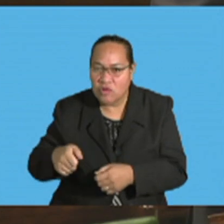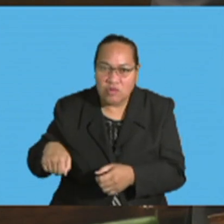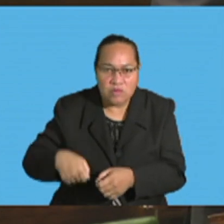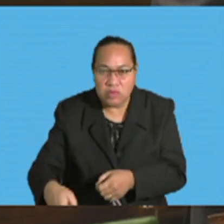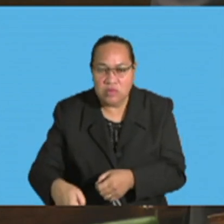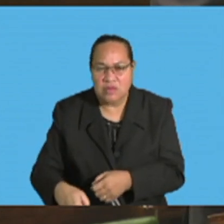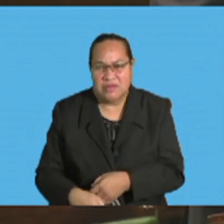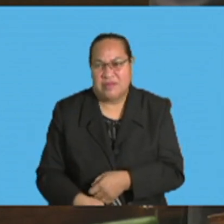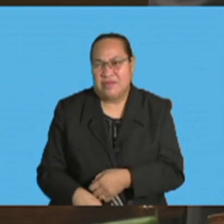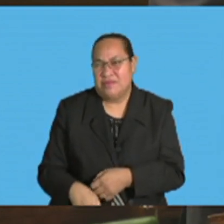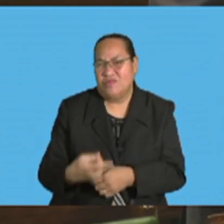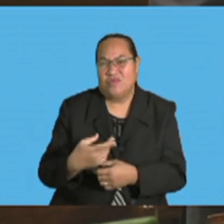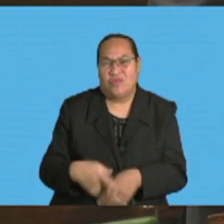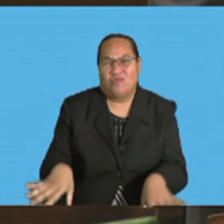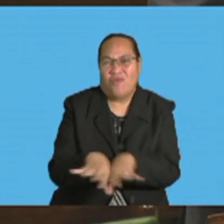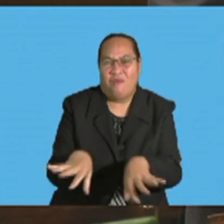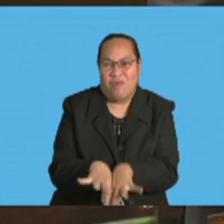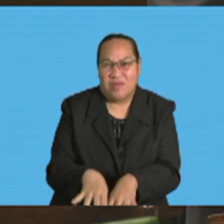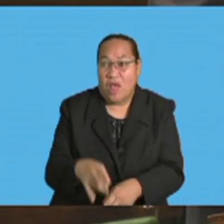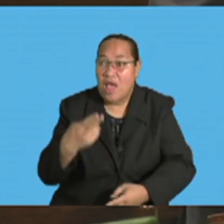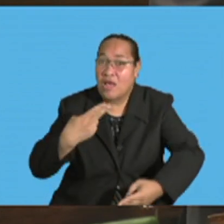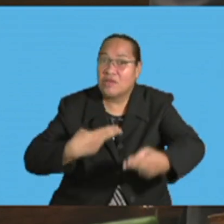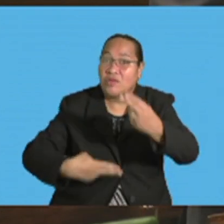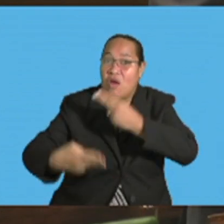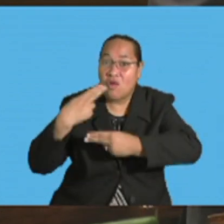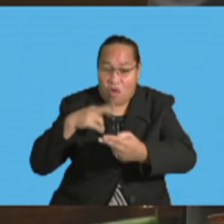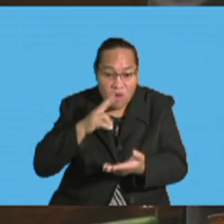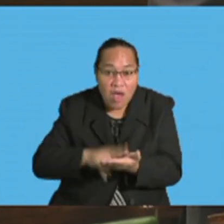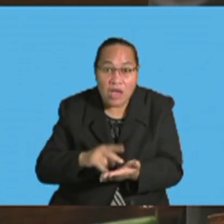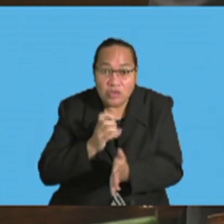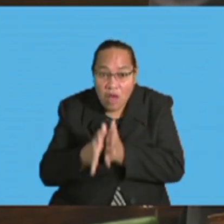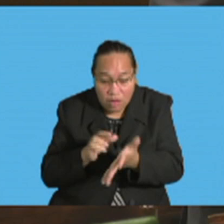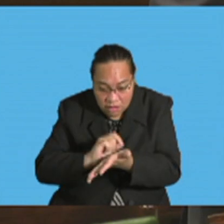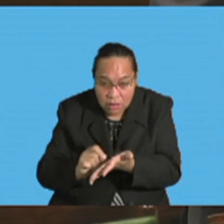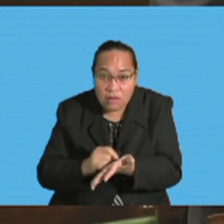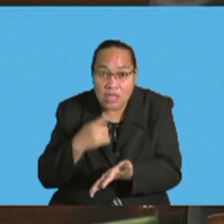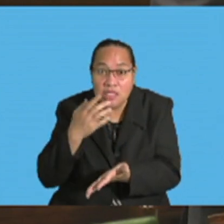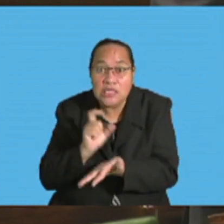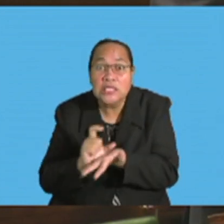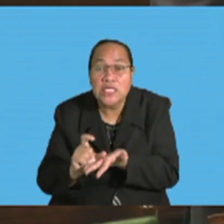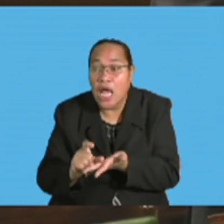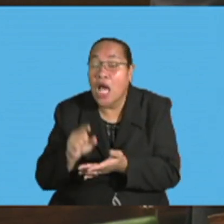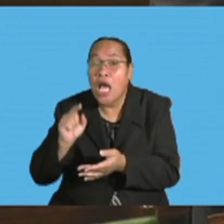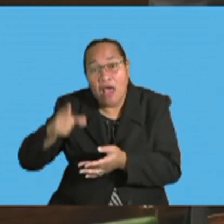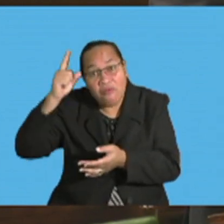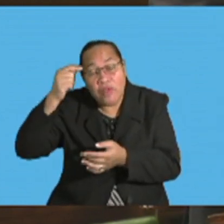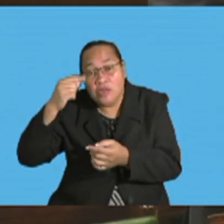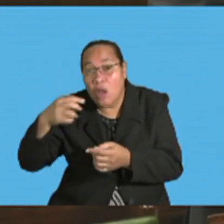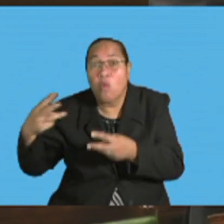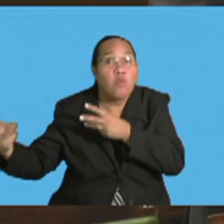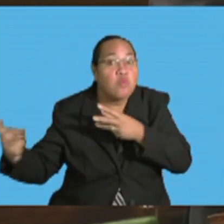nonsense. The historical record is clear. Itaukai people waged war. They